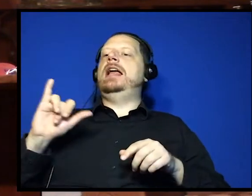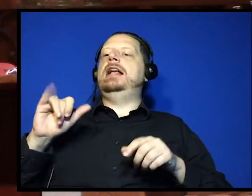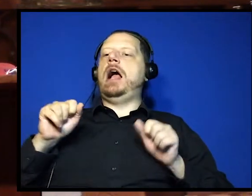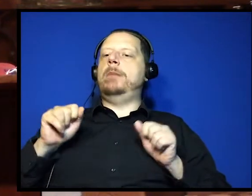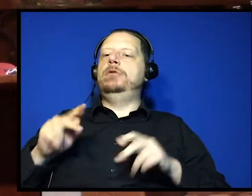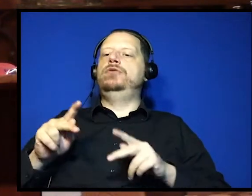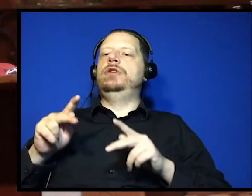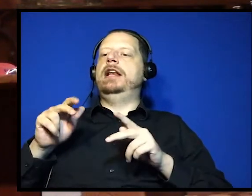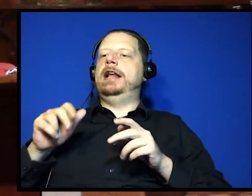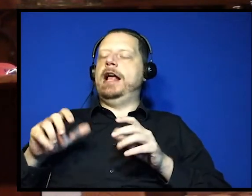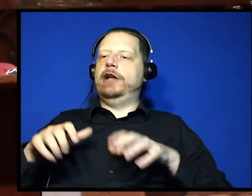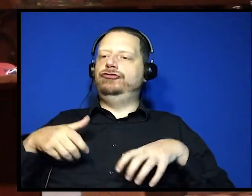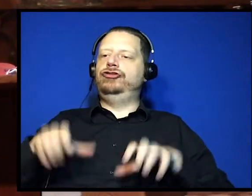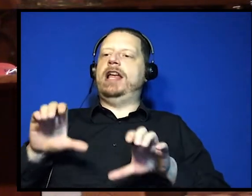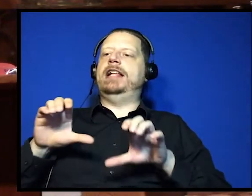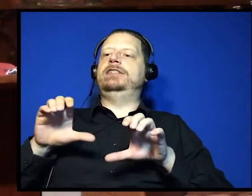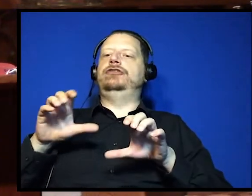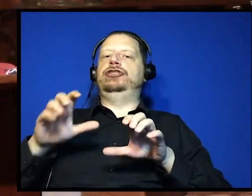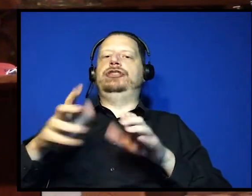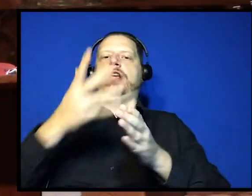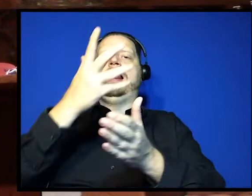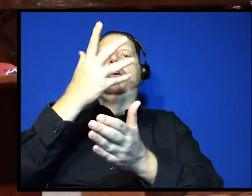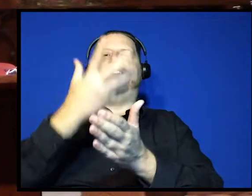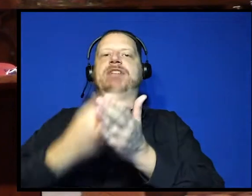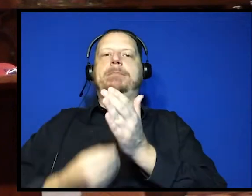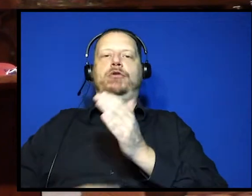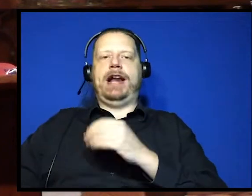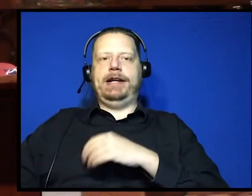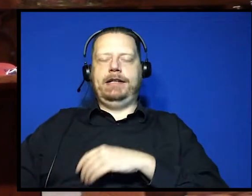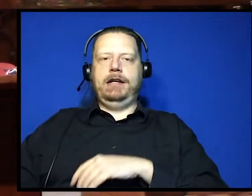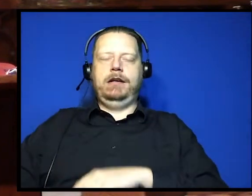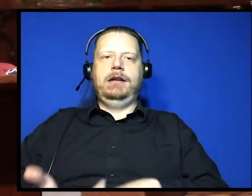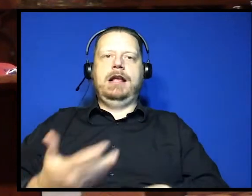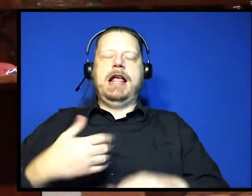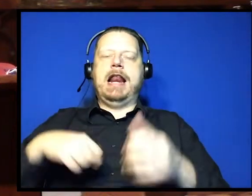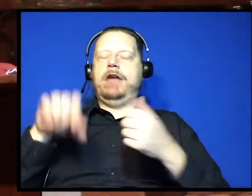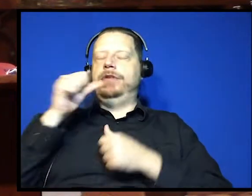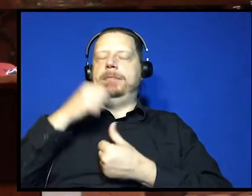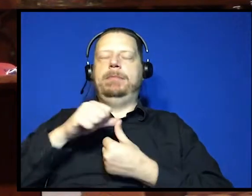this chance had just evaporated, and I just remember it being